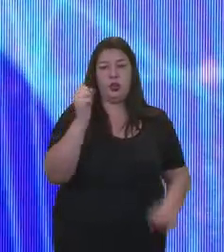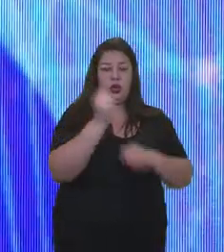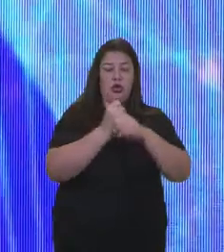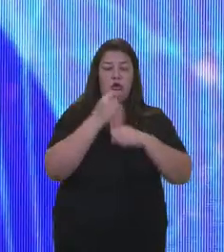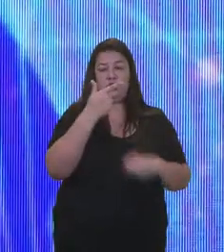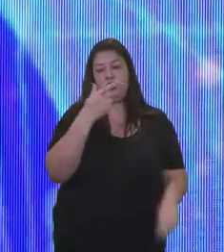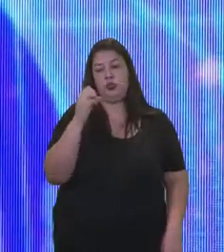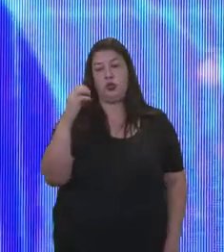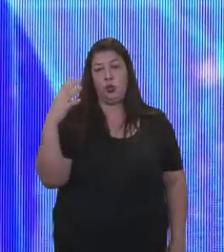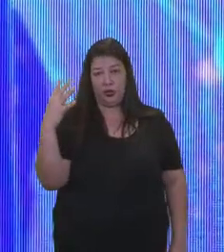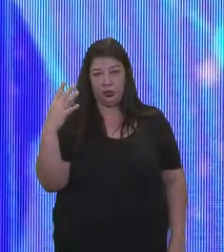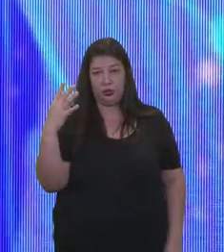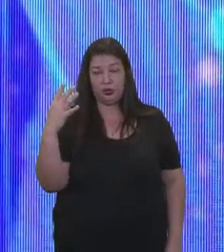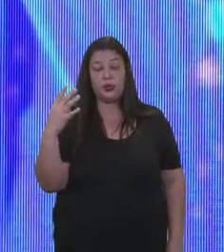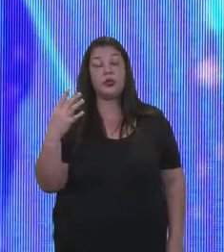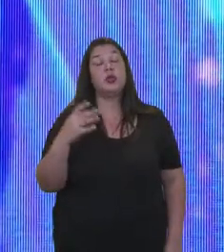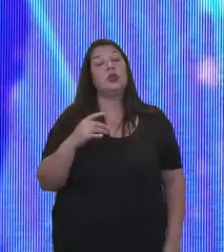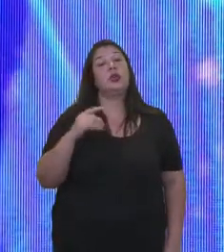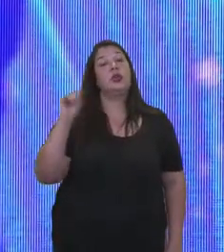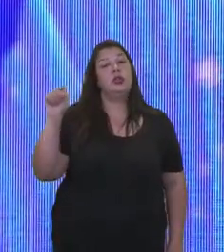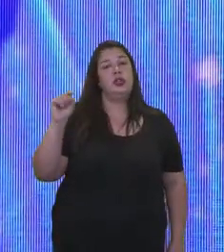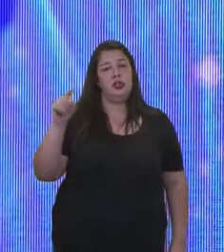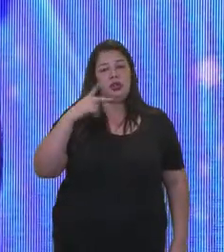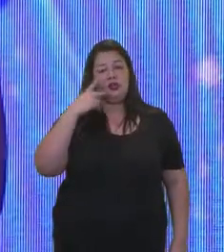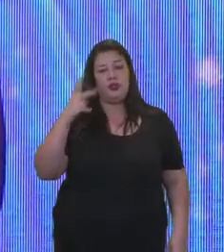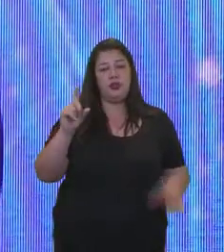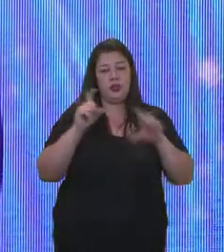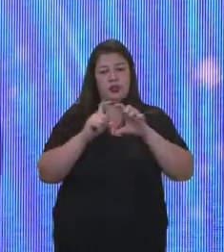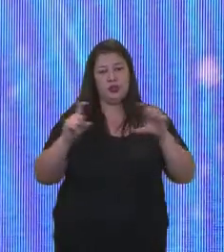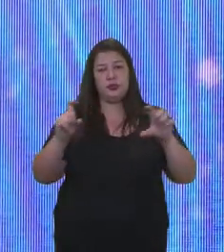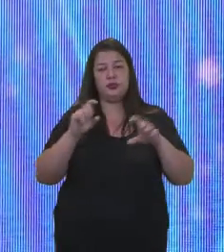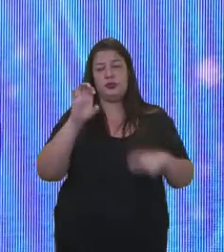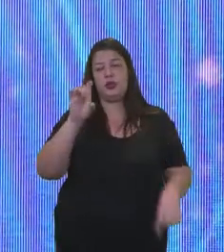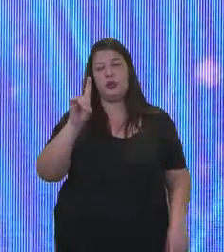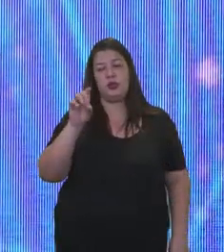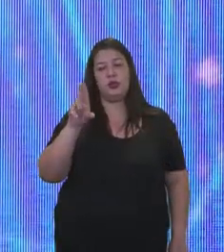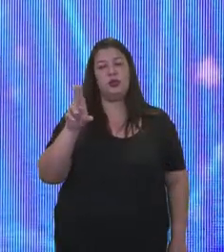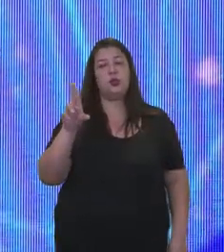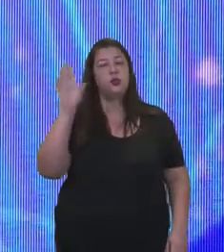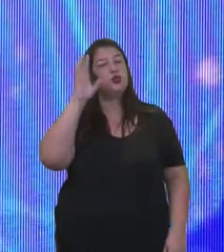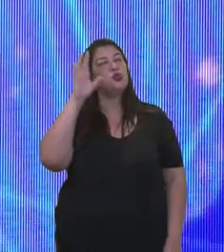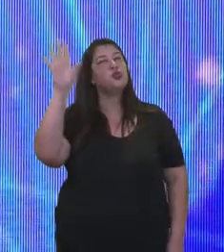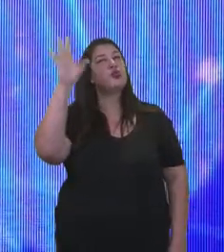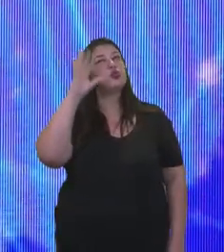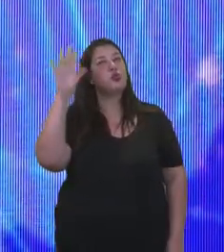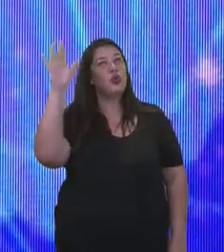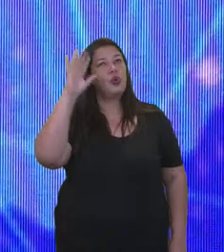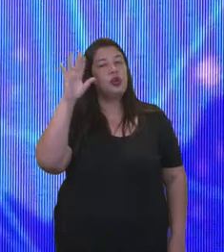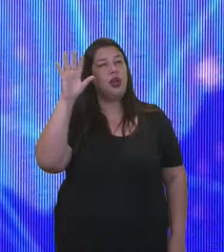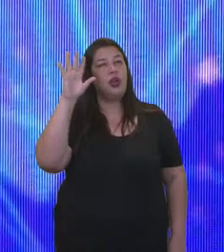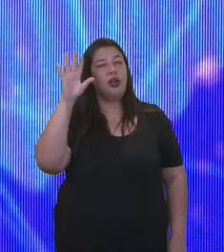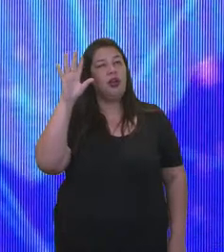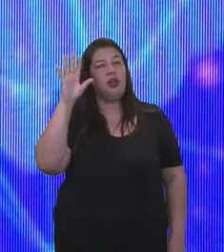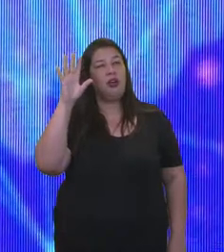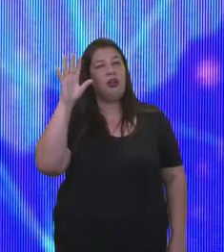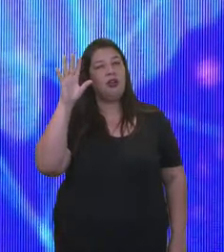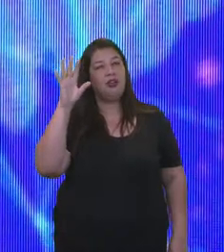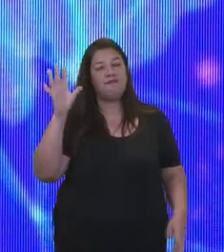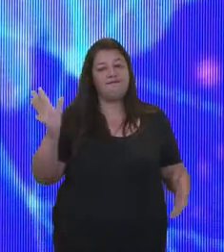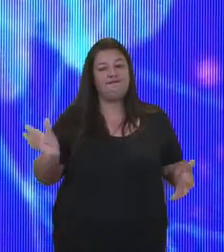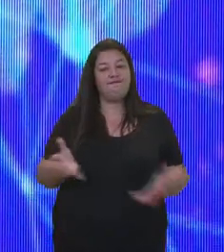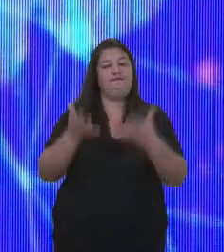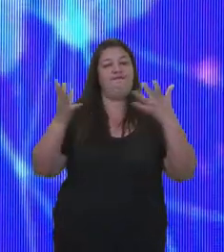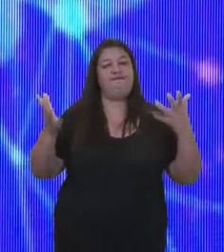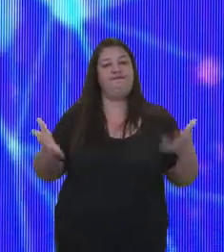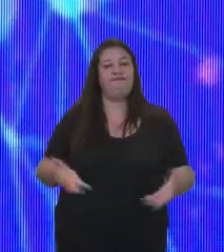in 2004, I think. And she said the words that Edu said, to dream is